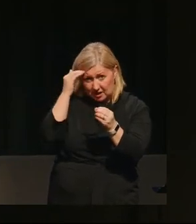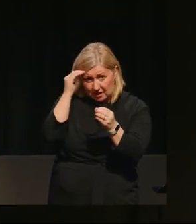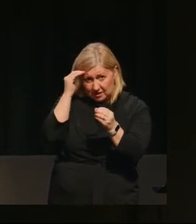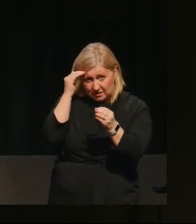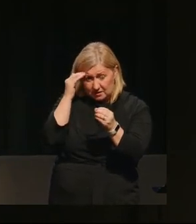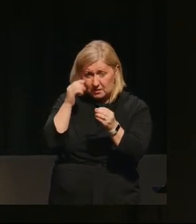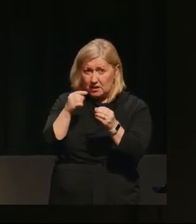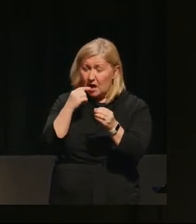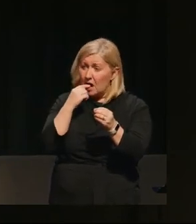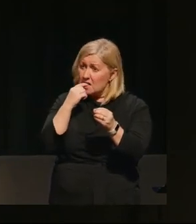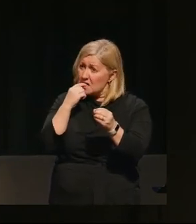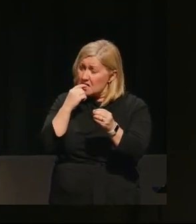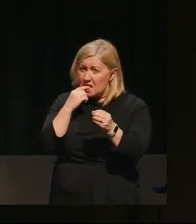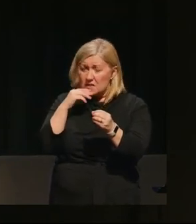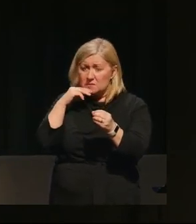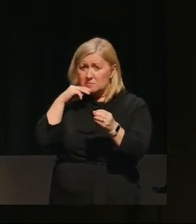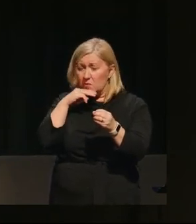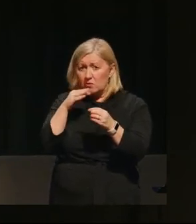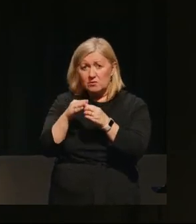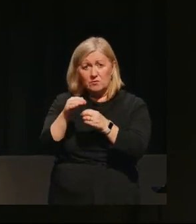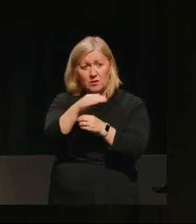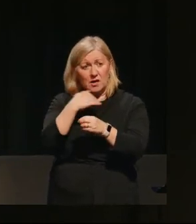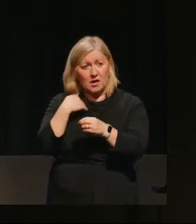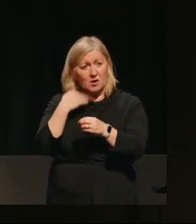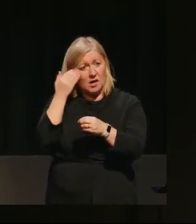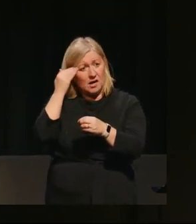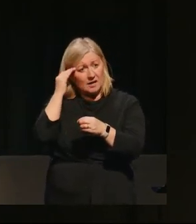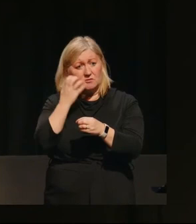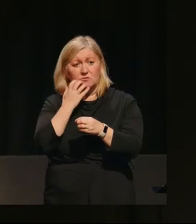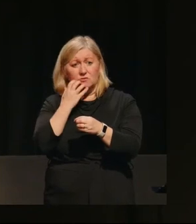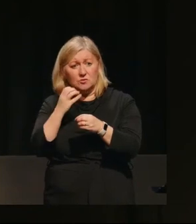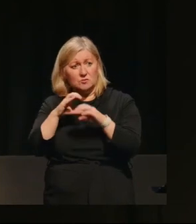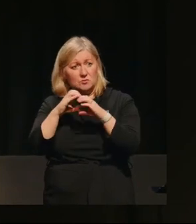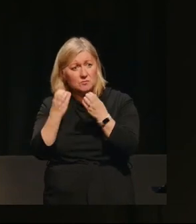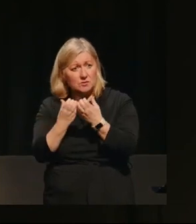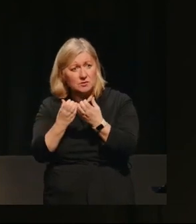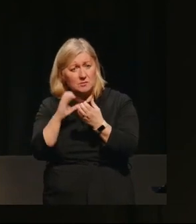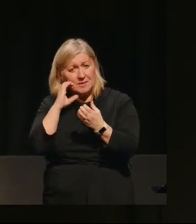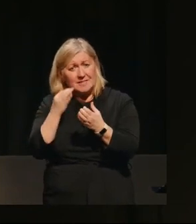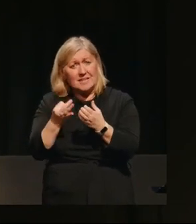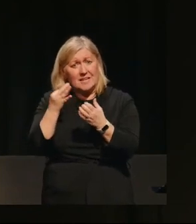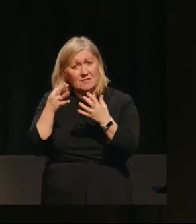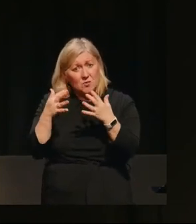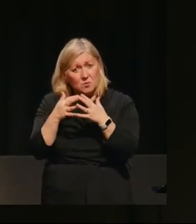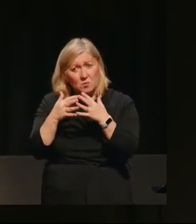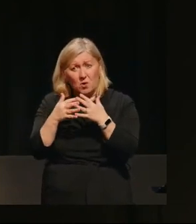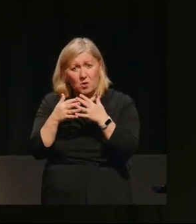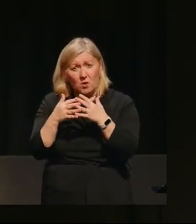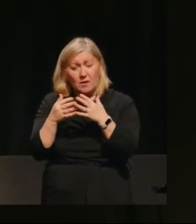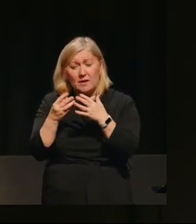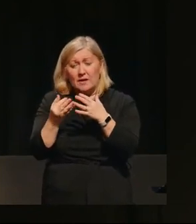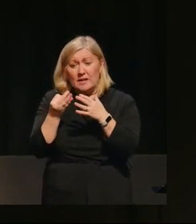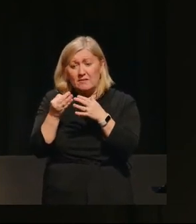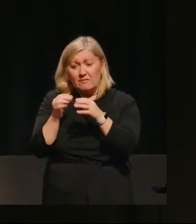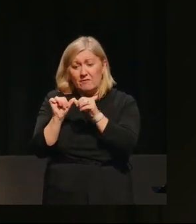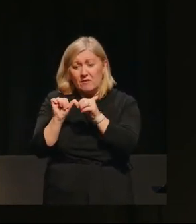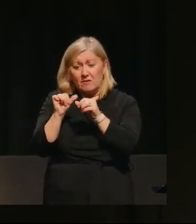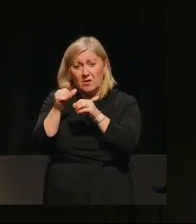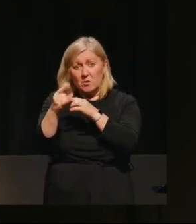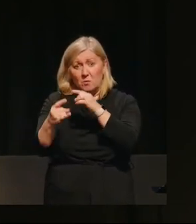for the Irish Jewish community, had the war taken a different course and the Nazis not been